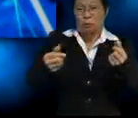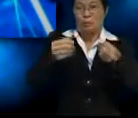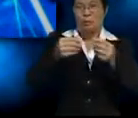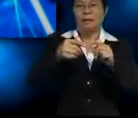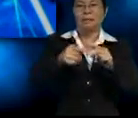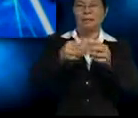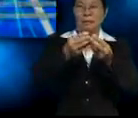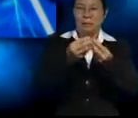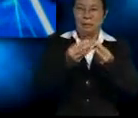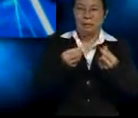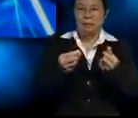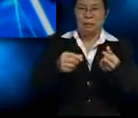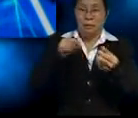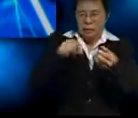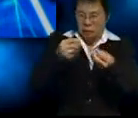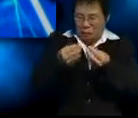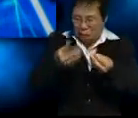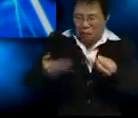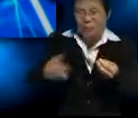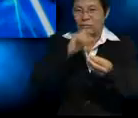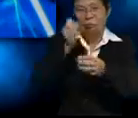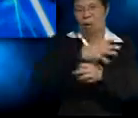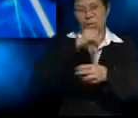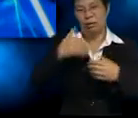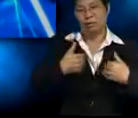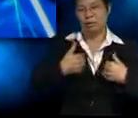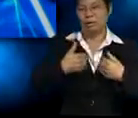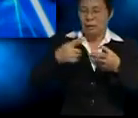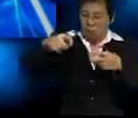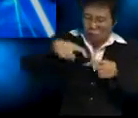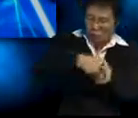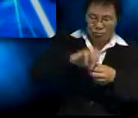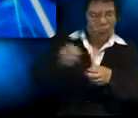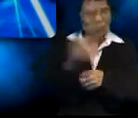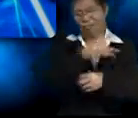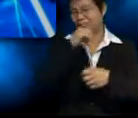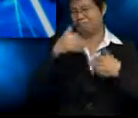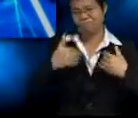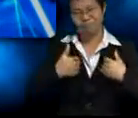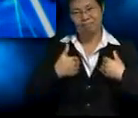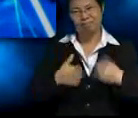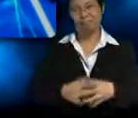substances and it does not remove microorganisms.